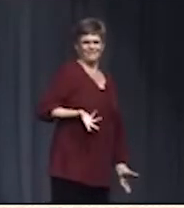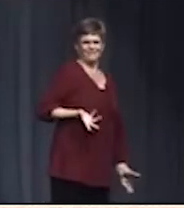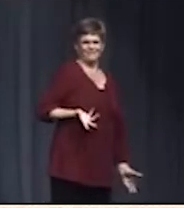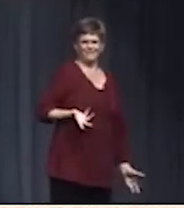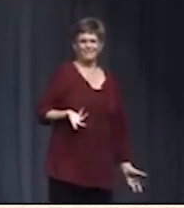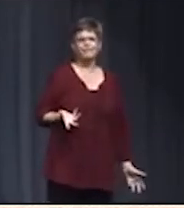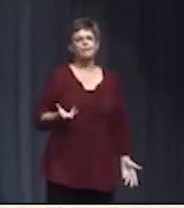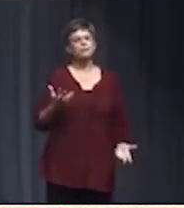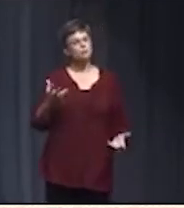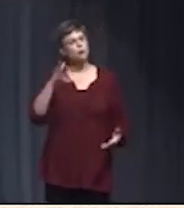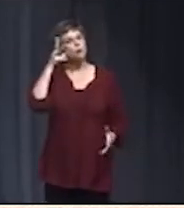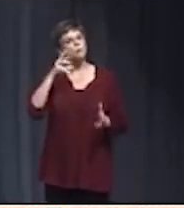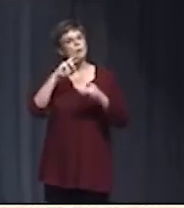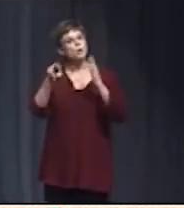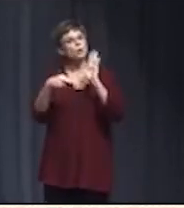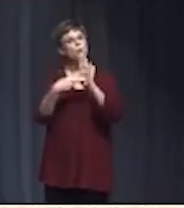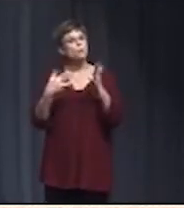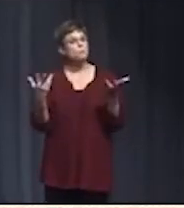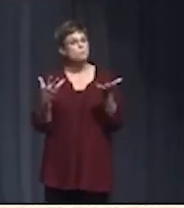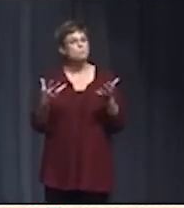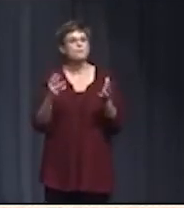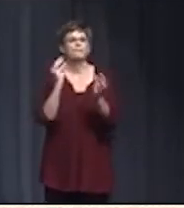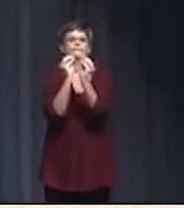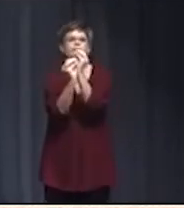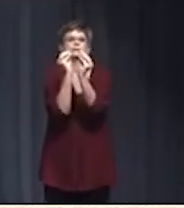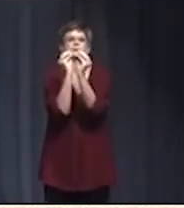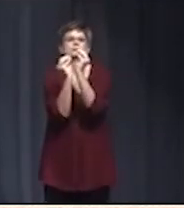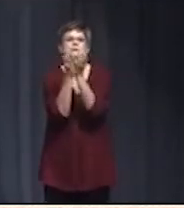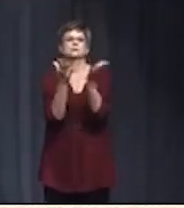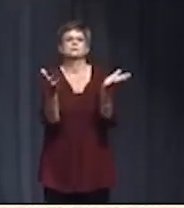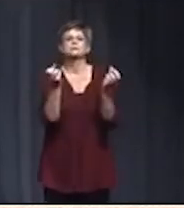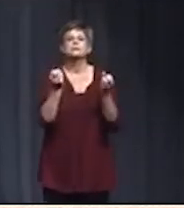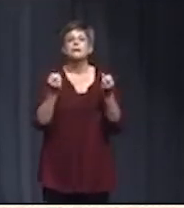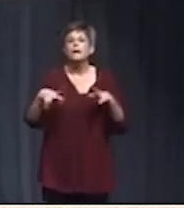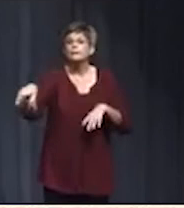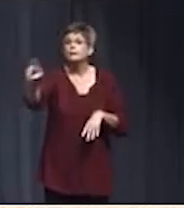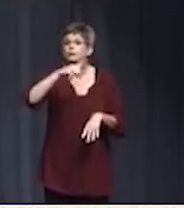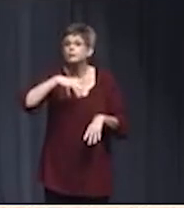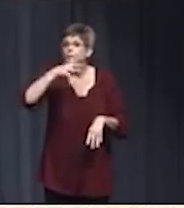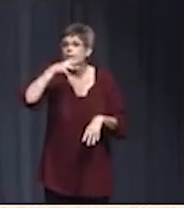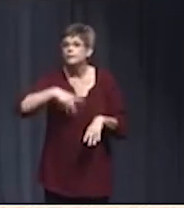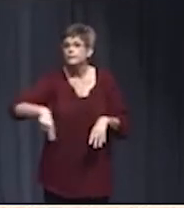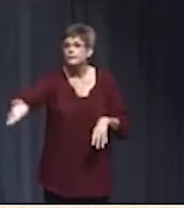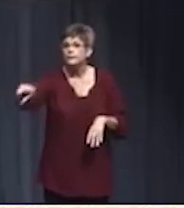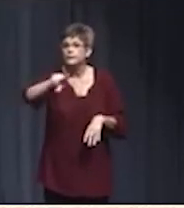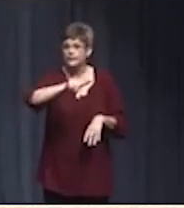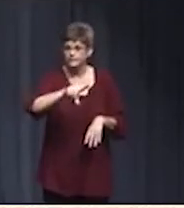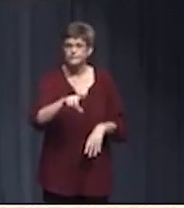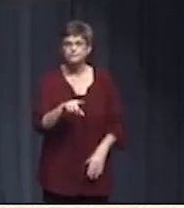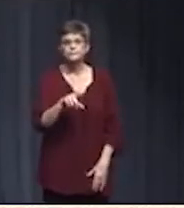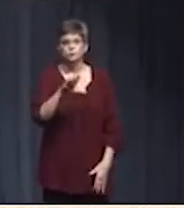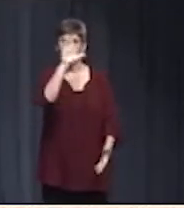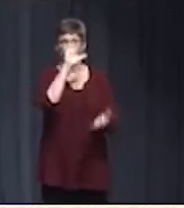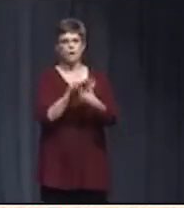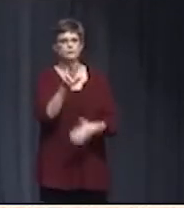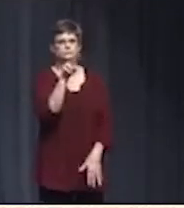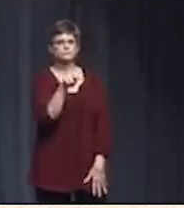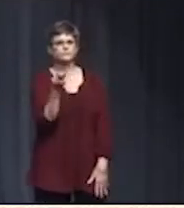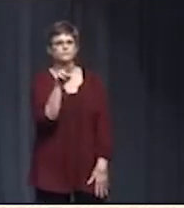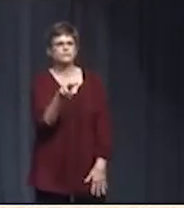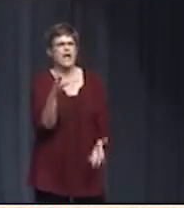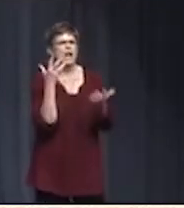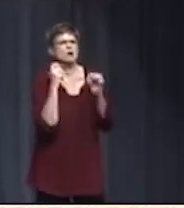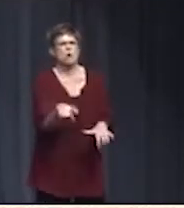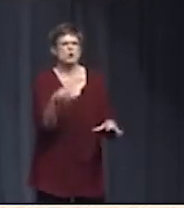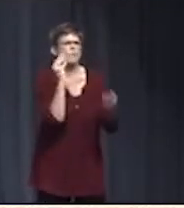Part of our role is to fix things. How many of you ladies have looked at your husband and said, "I don't want you to